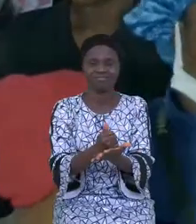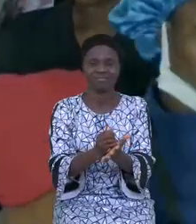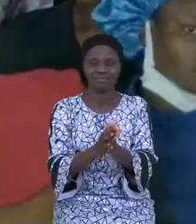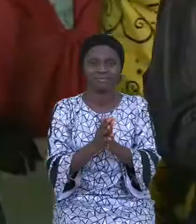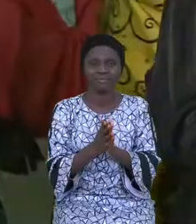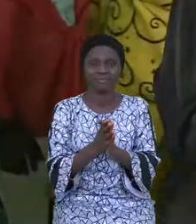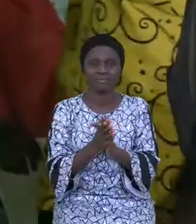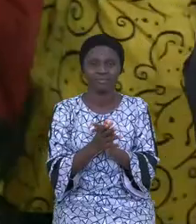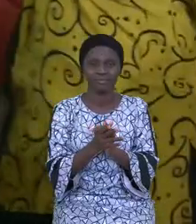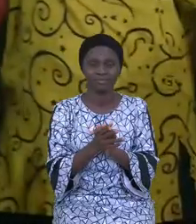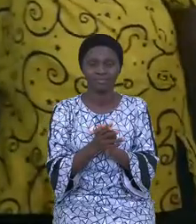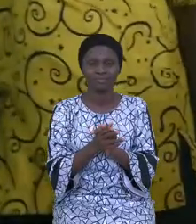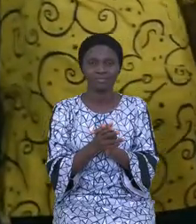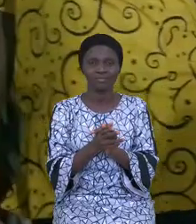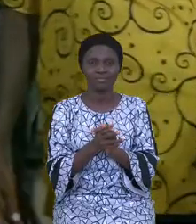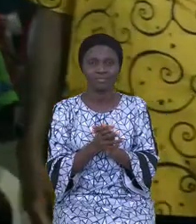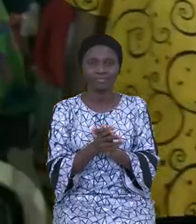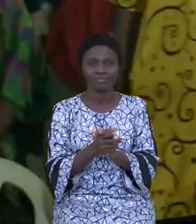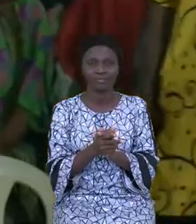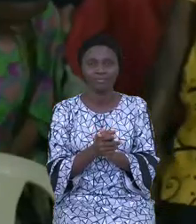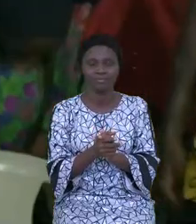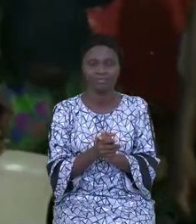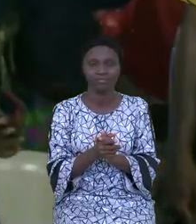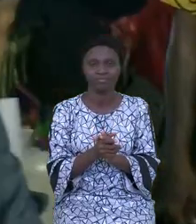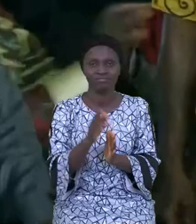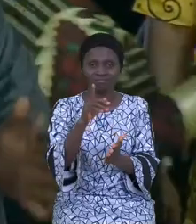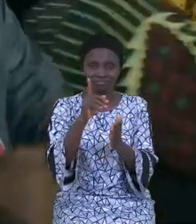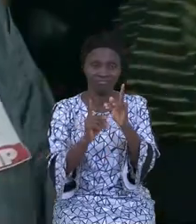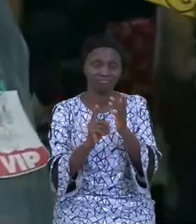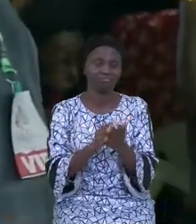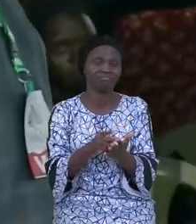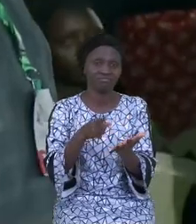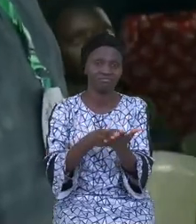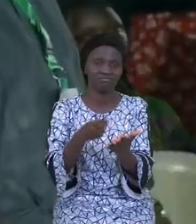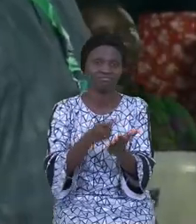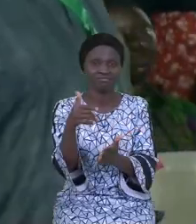You see your miracle, your healing, your deliverance right there.